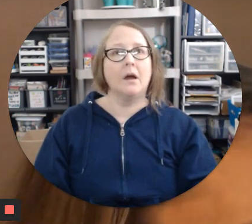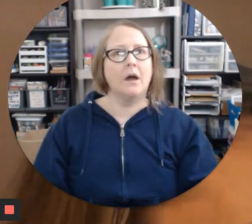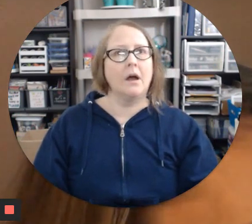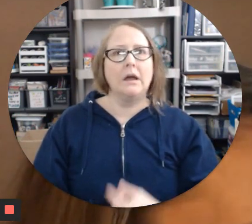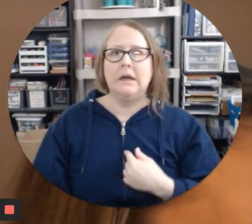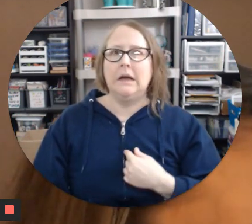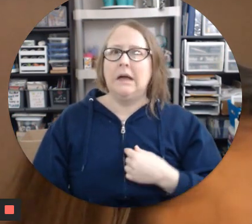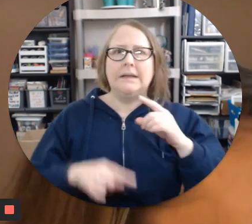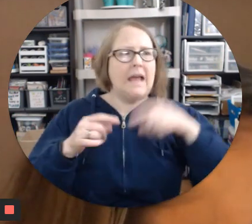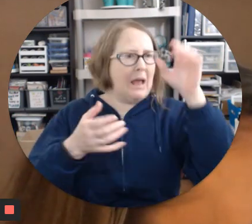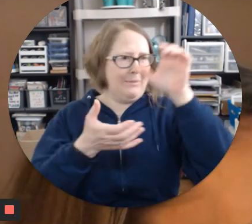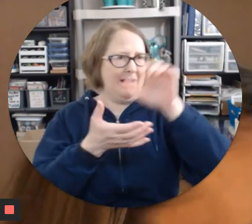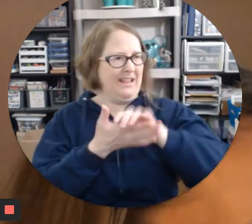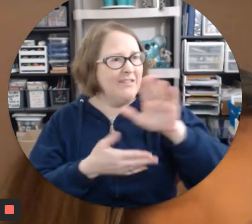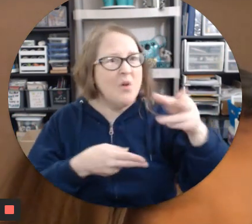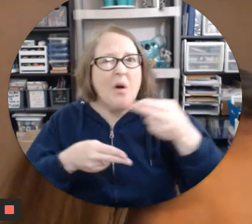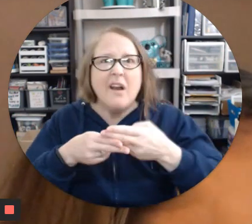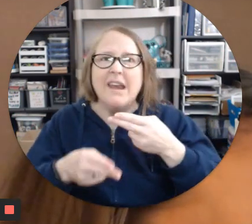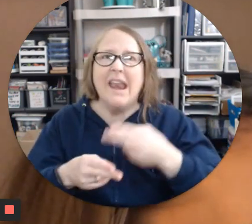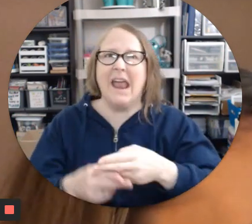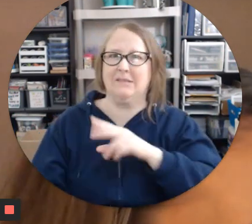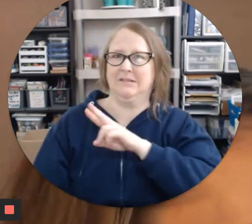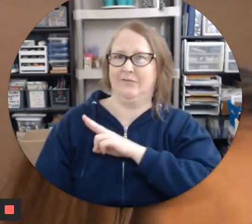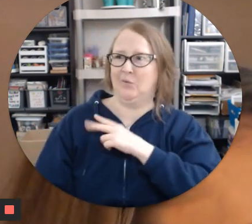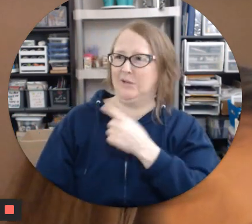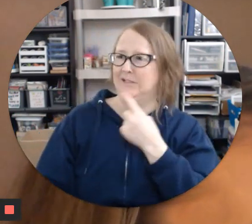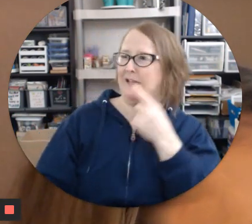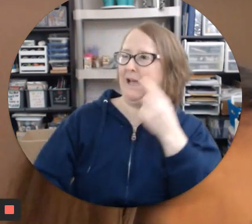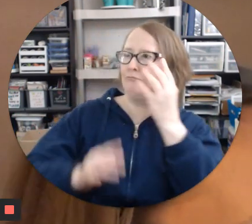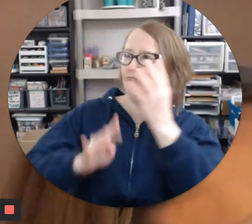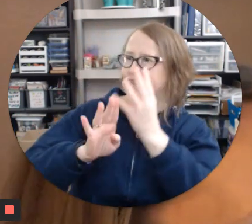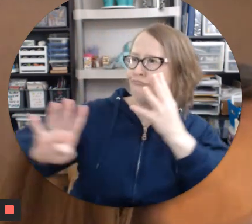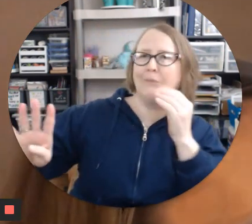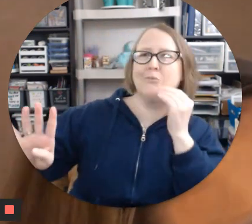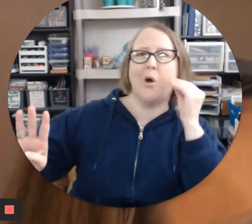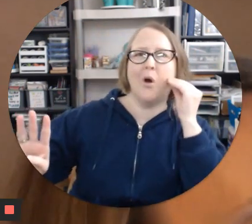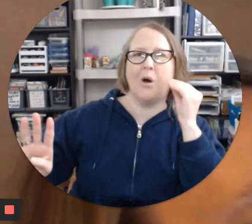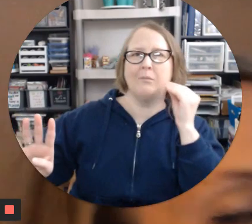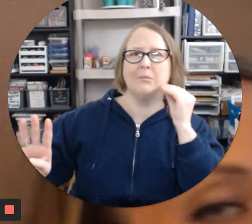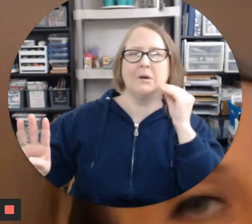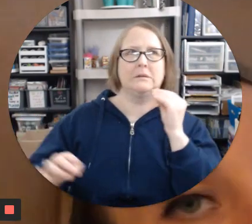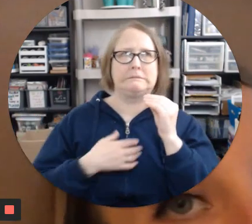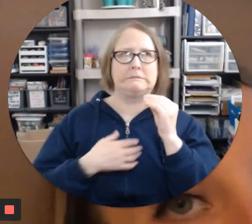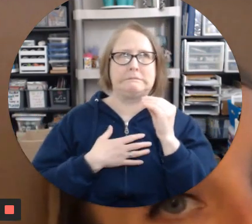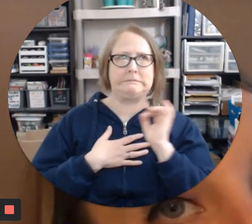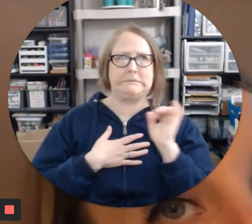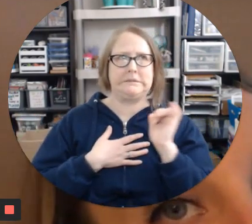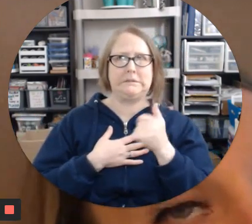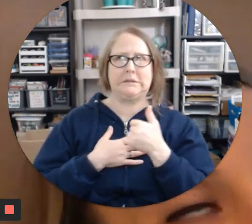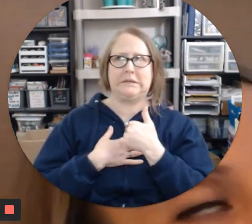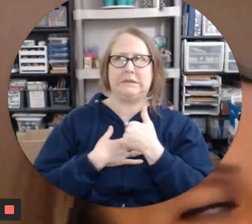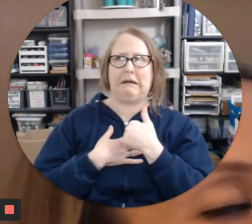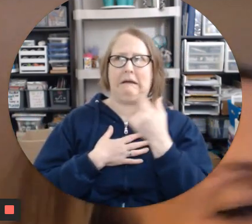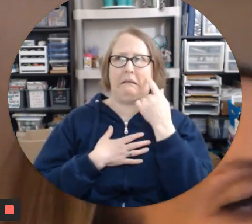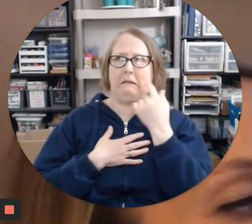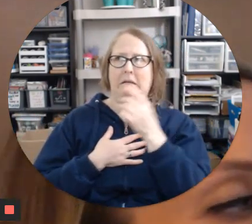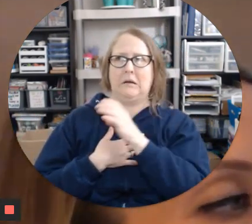believe your name, Victoria said, as the students lined up to go home. Neither can I, thought Chrysanthemum